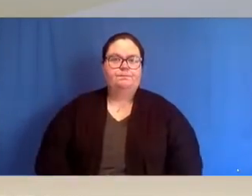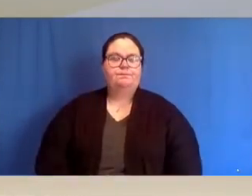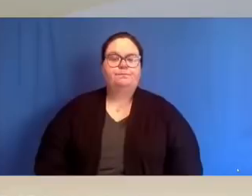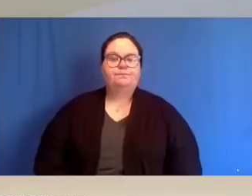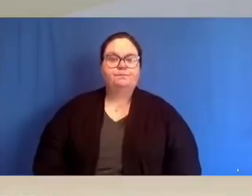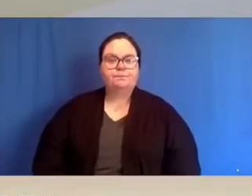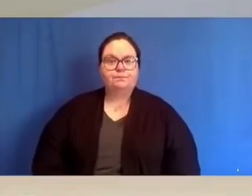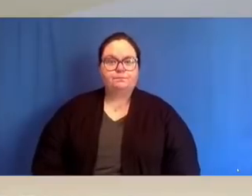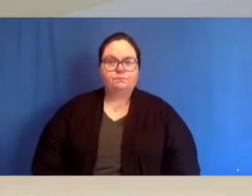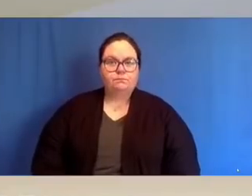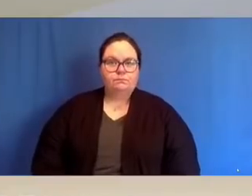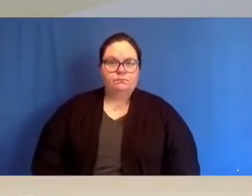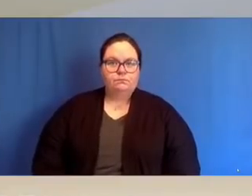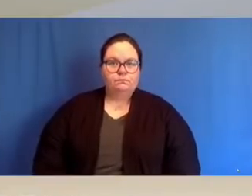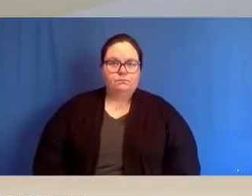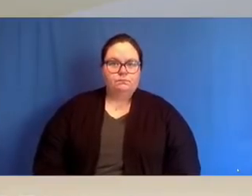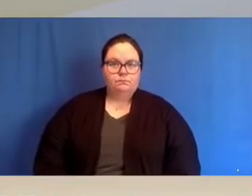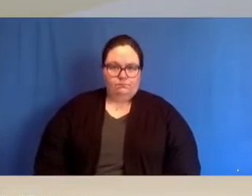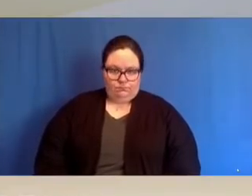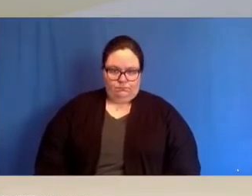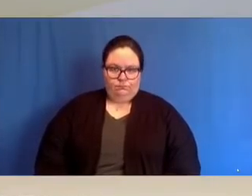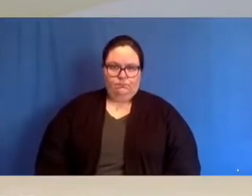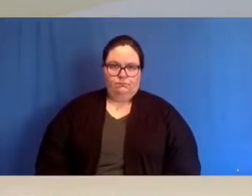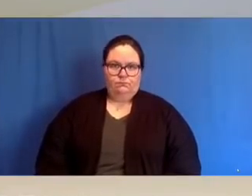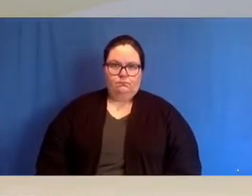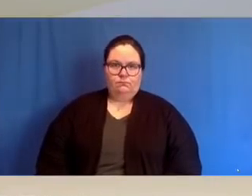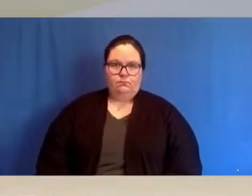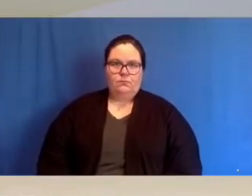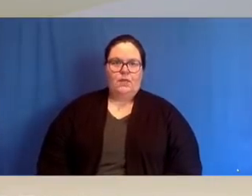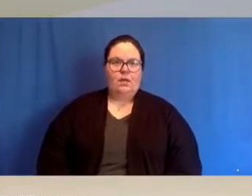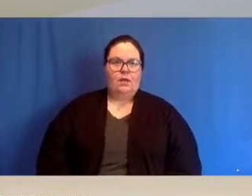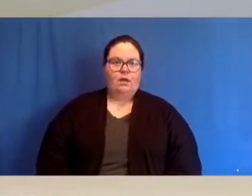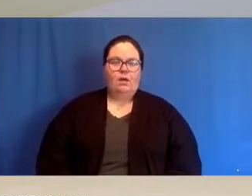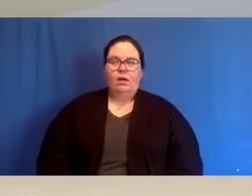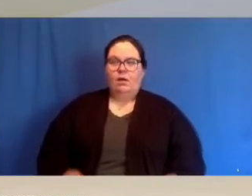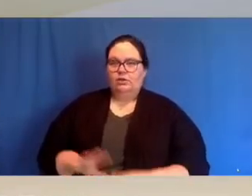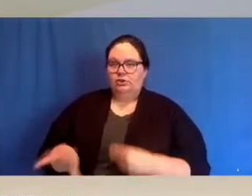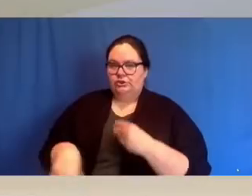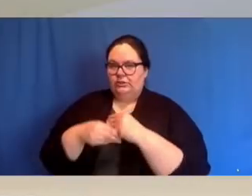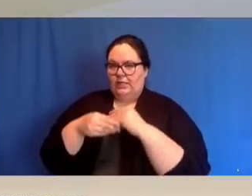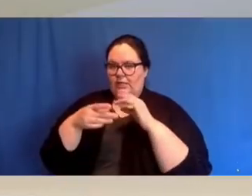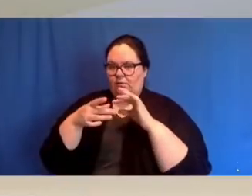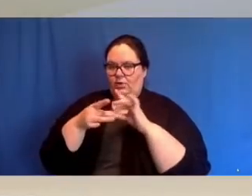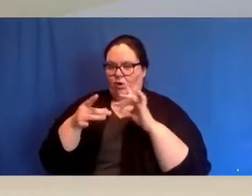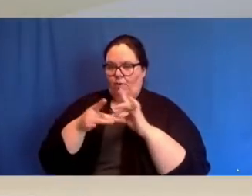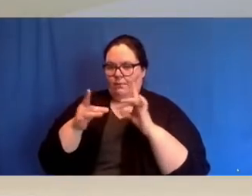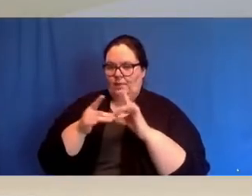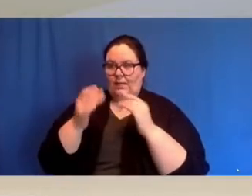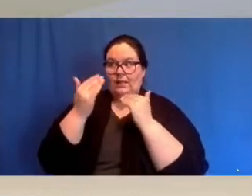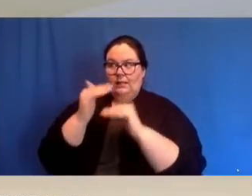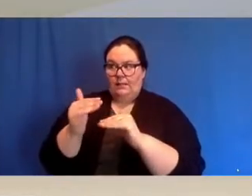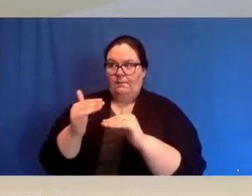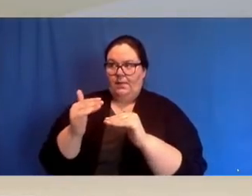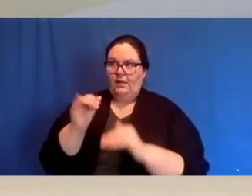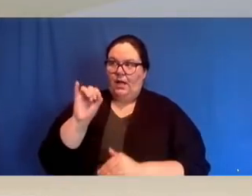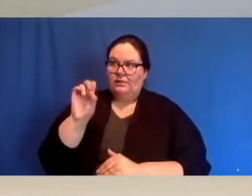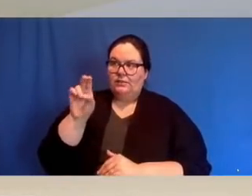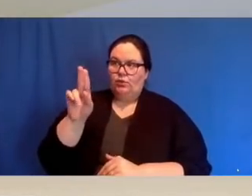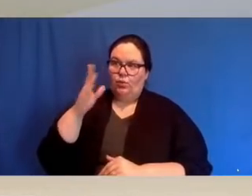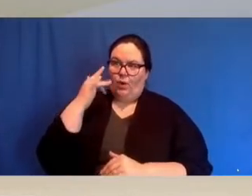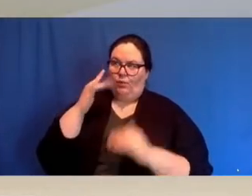today. Yeah, and Michael, just to follow up on Dr. Morrison, I mean, we obviously have a limited capacity due to our